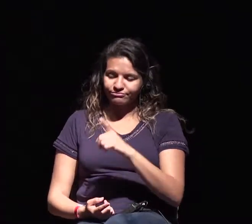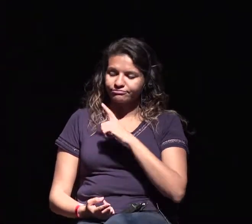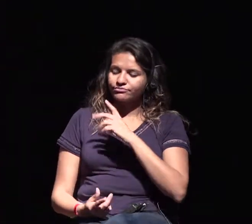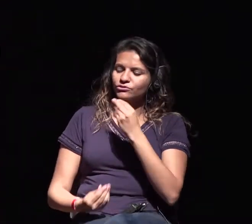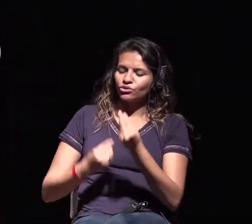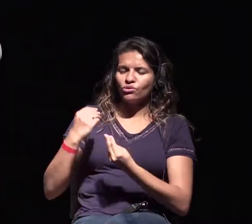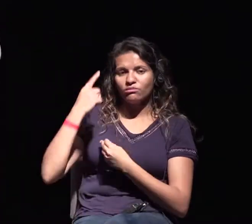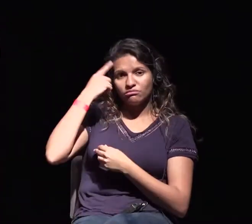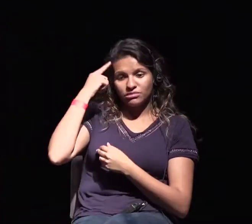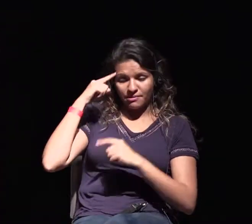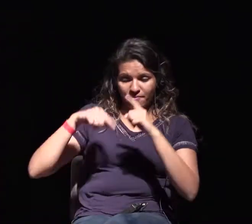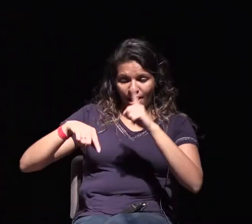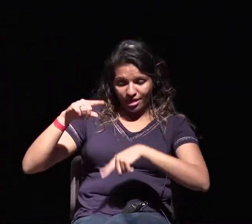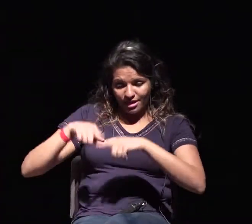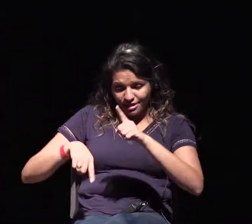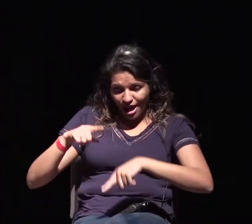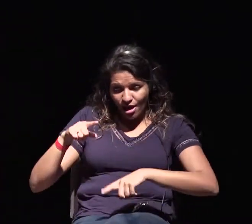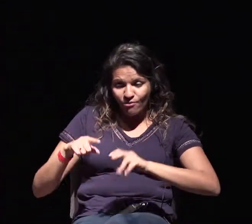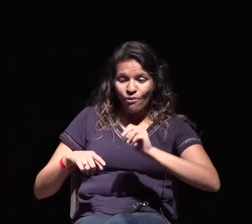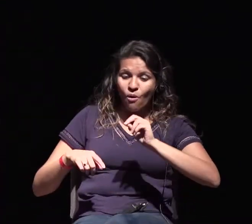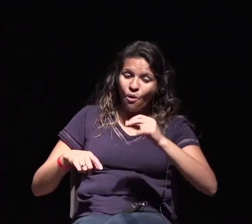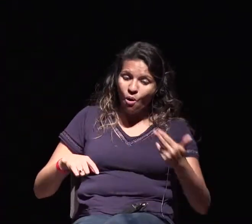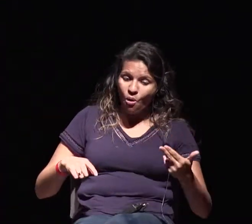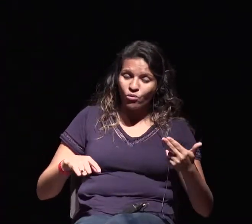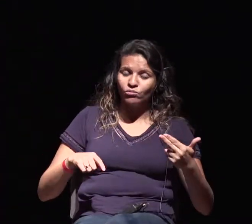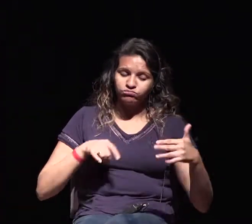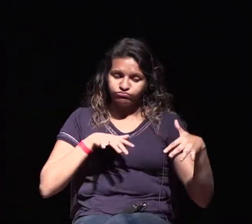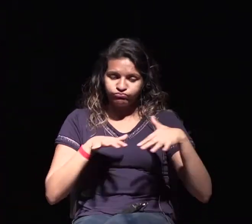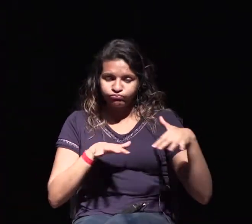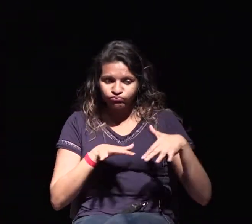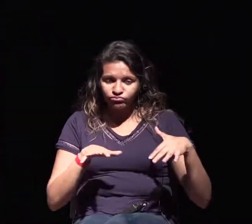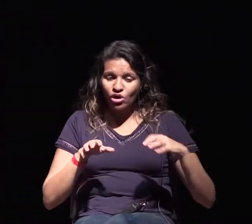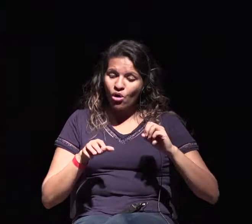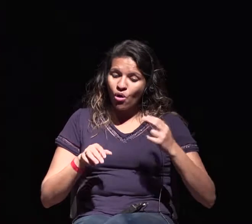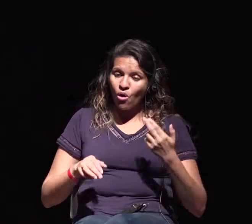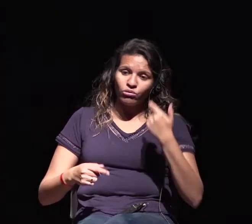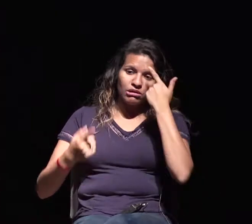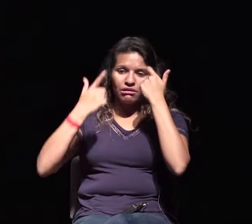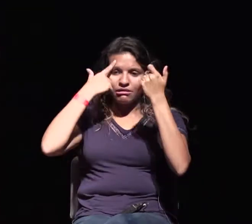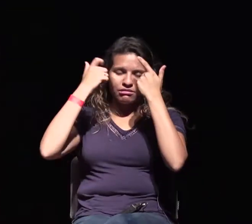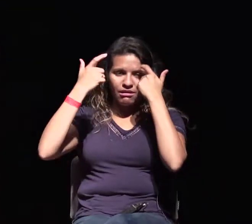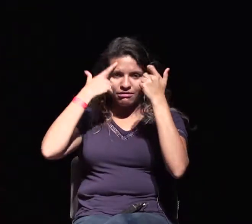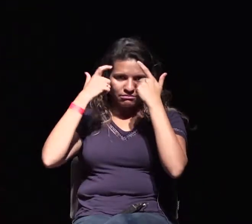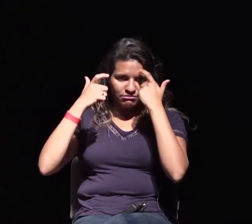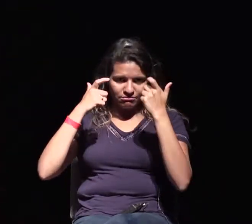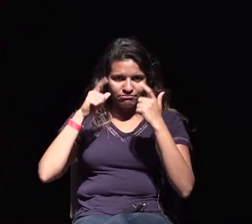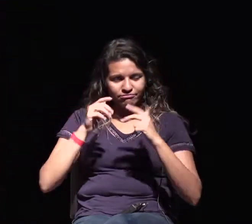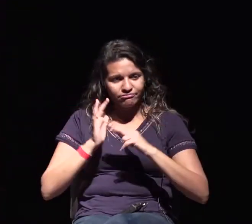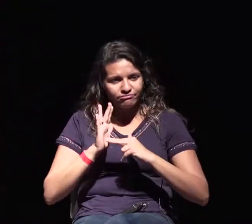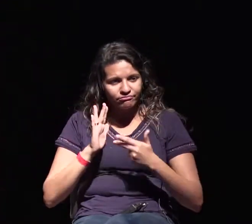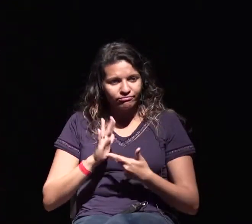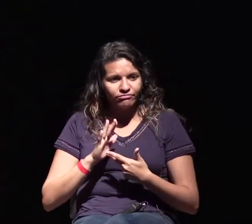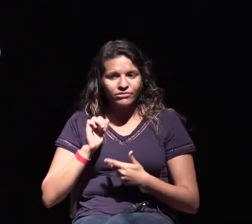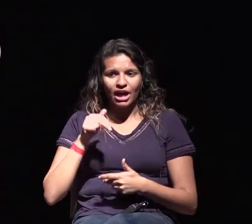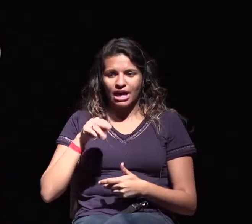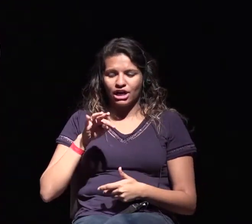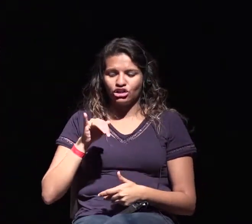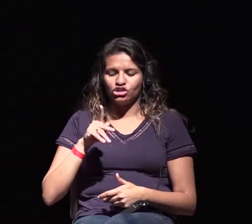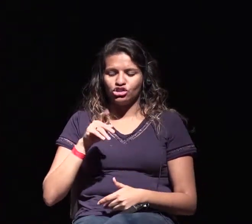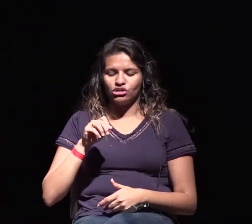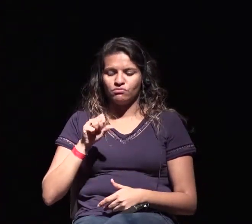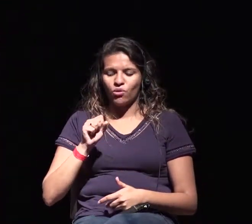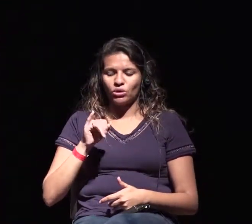an exhibition, is an anti-position rooted in its expositions. It